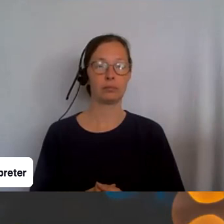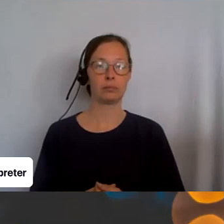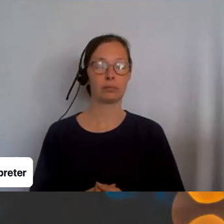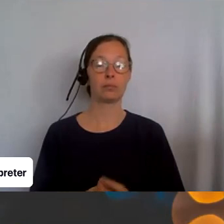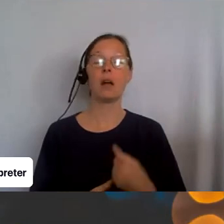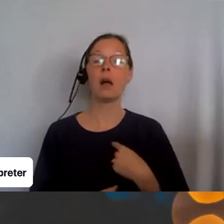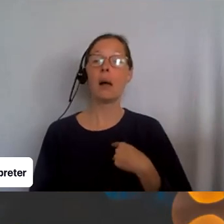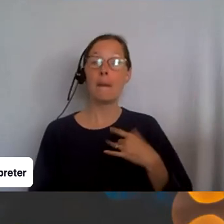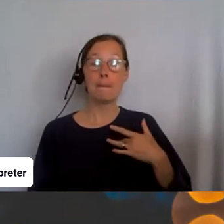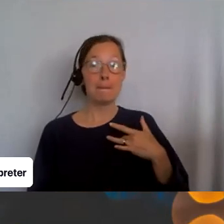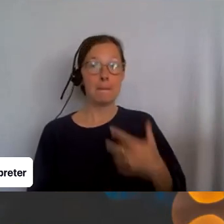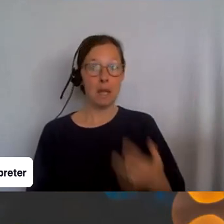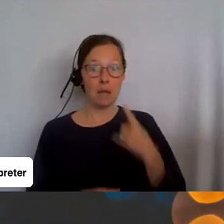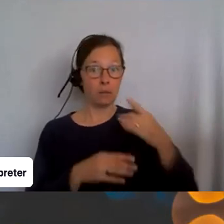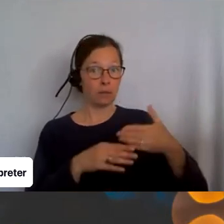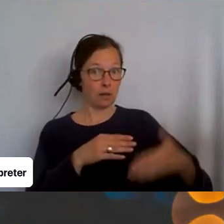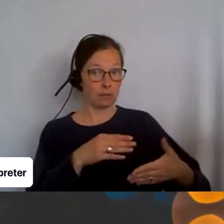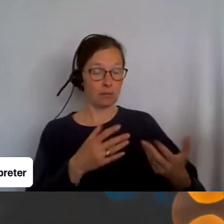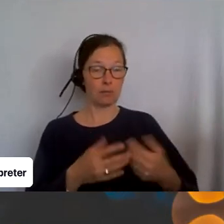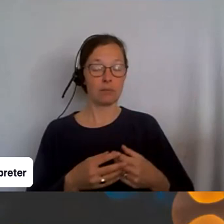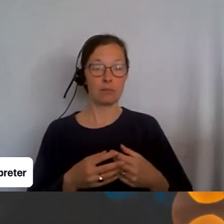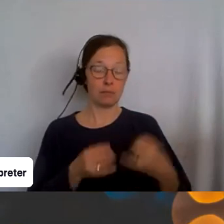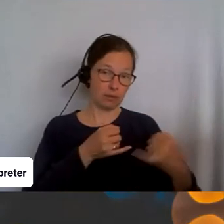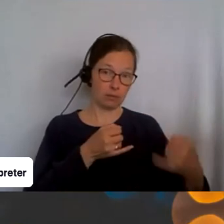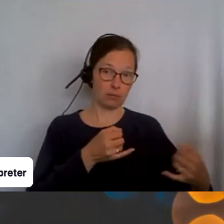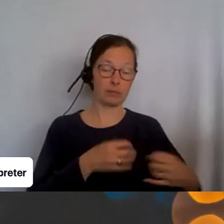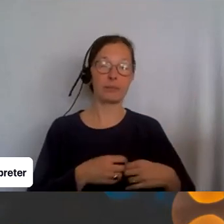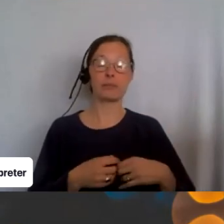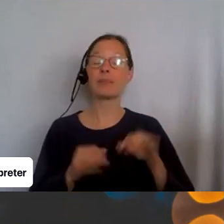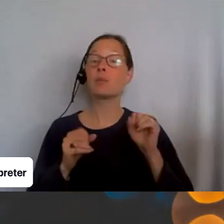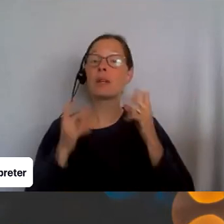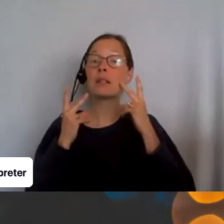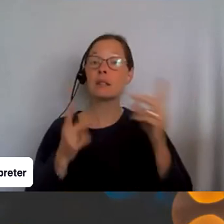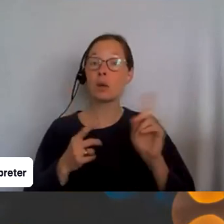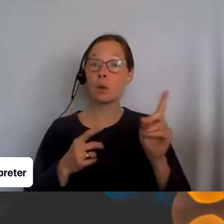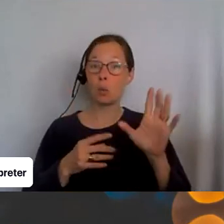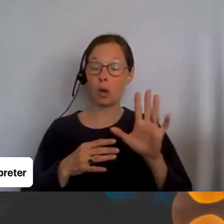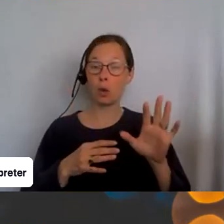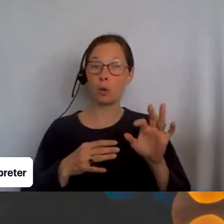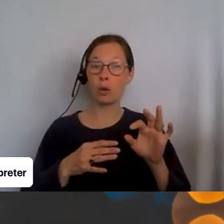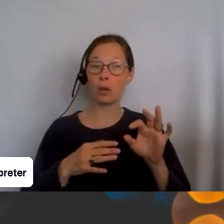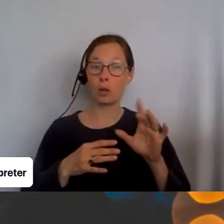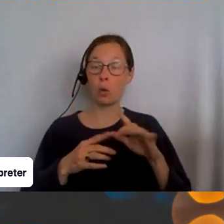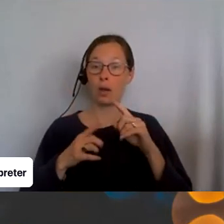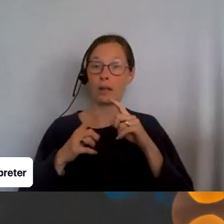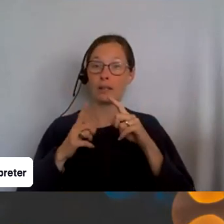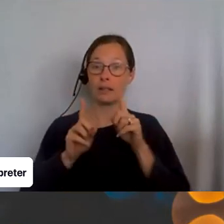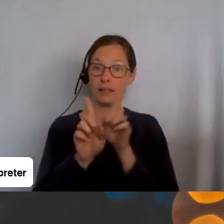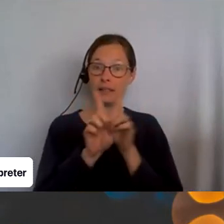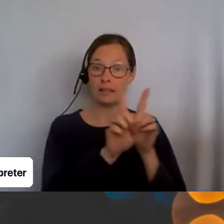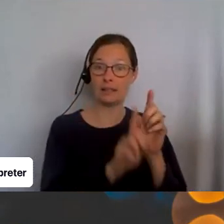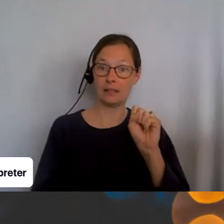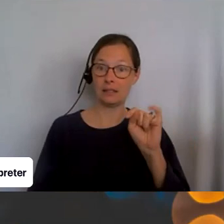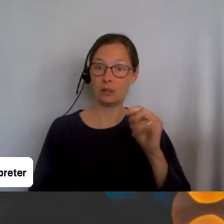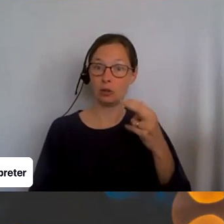what I usually do for the end like this is if you can see where your stitches go, like this row below, you can see this